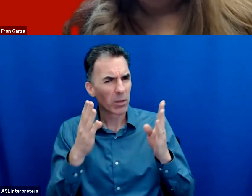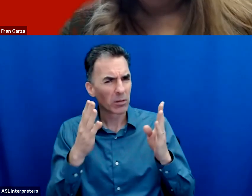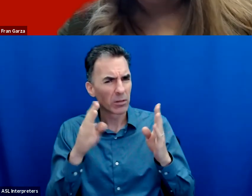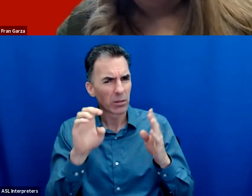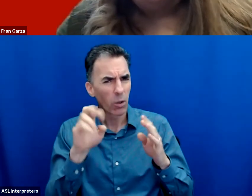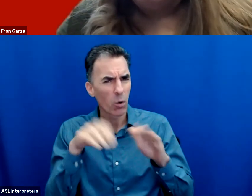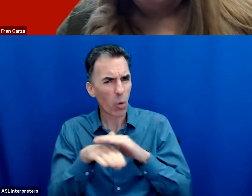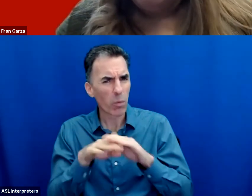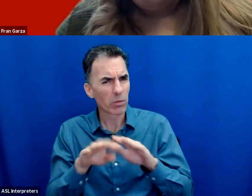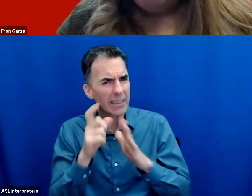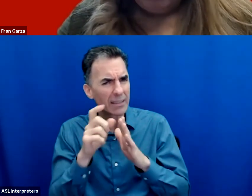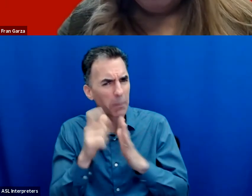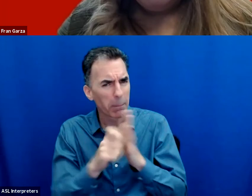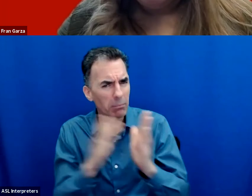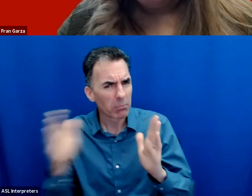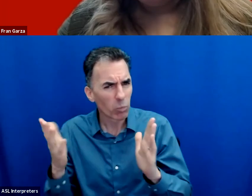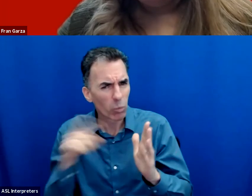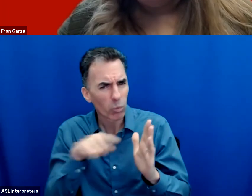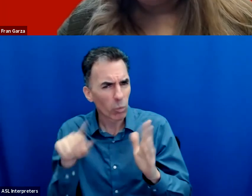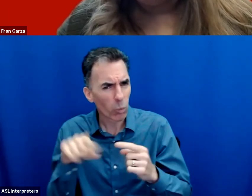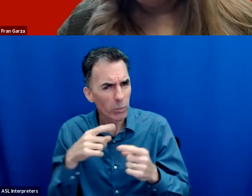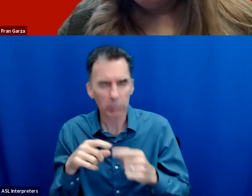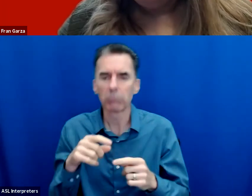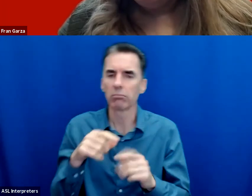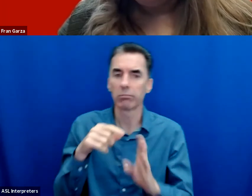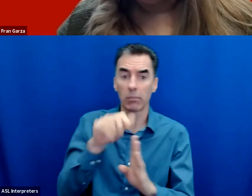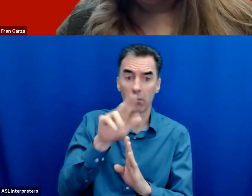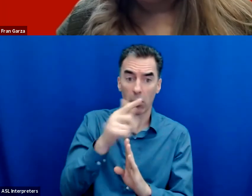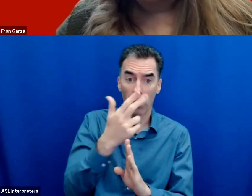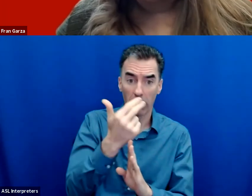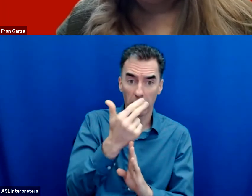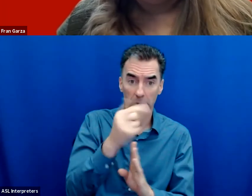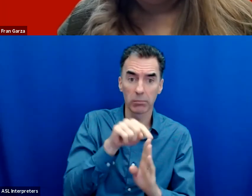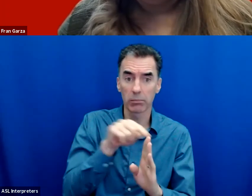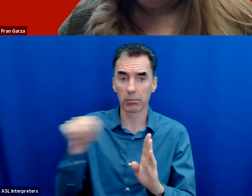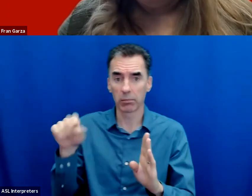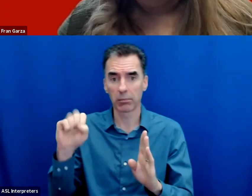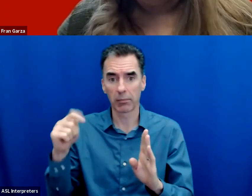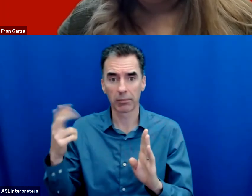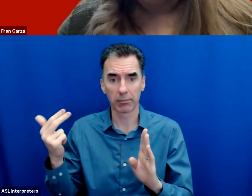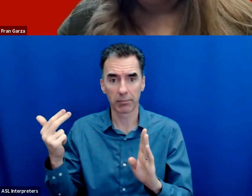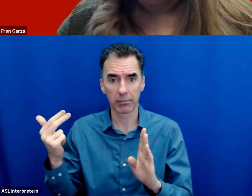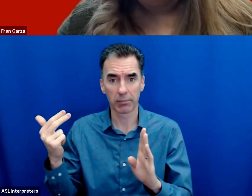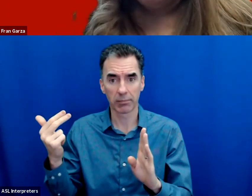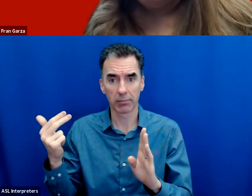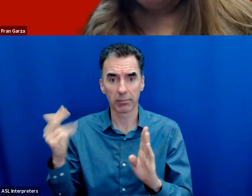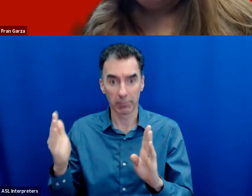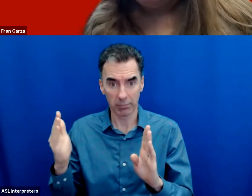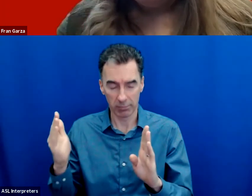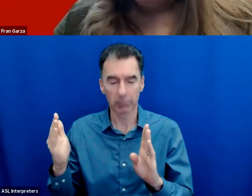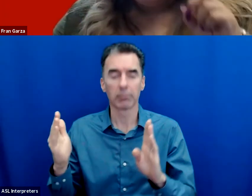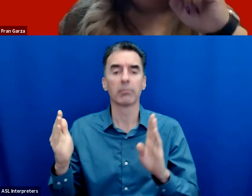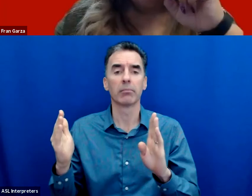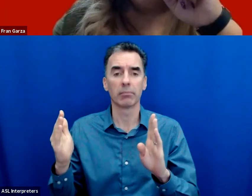now. Open enrollment is going to start August 13th, and it'll run through September 13th for an October 1st effective